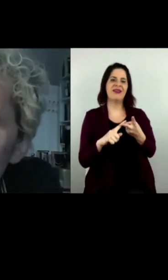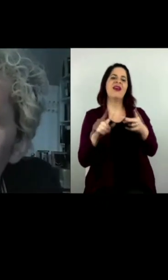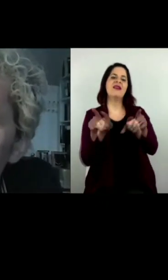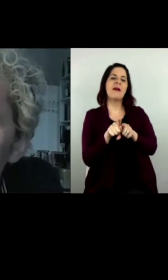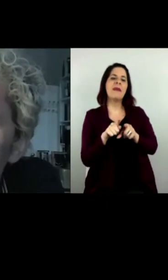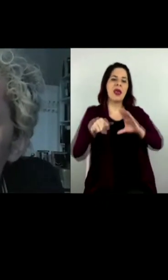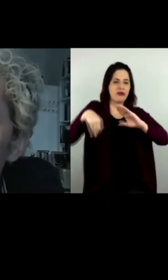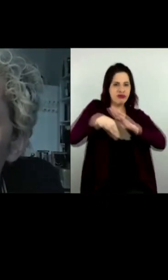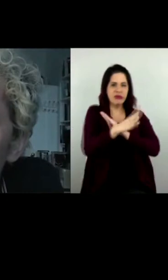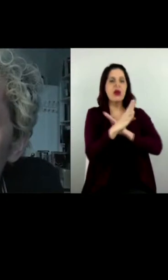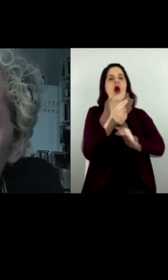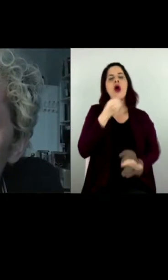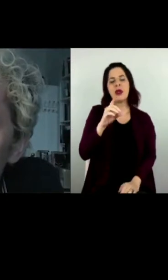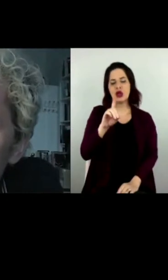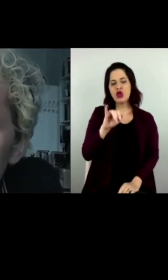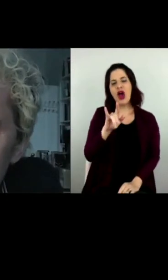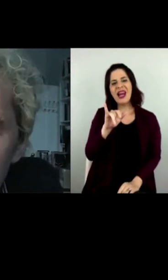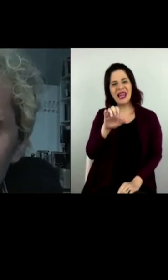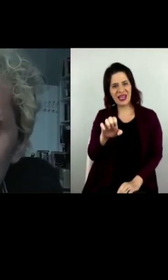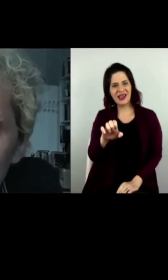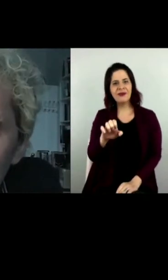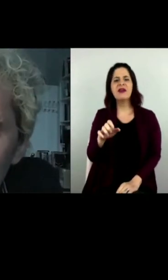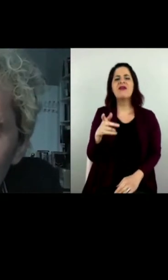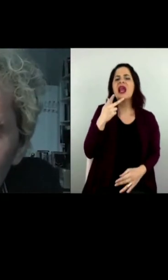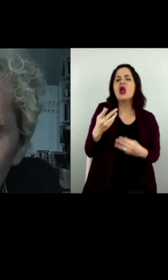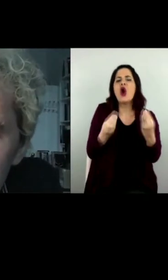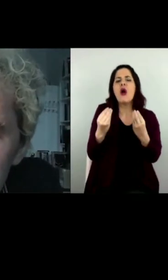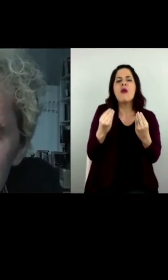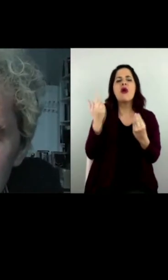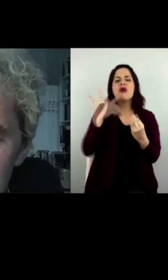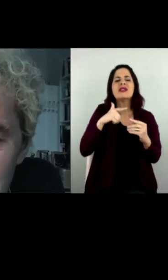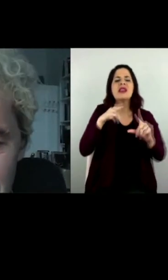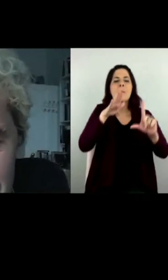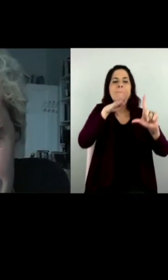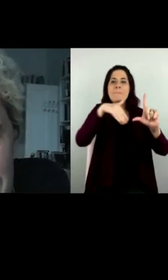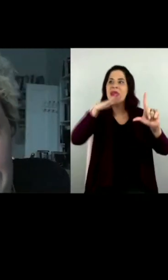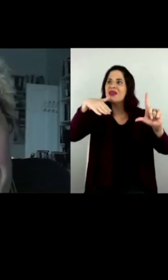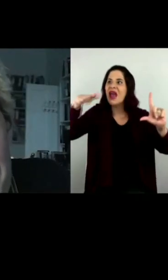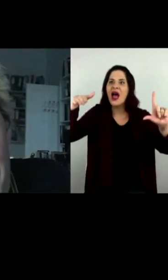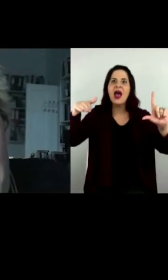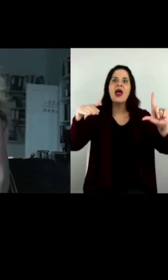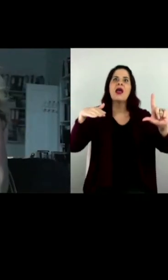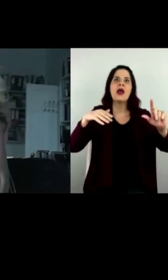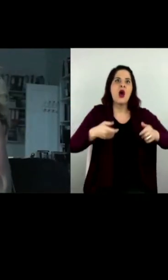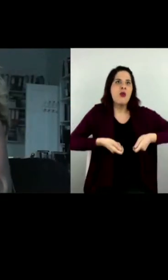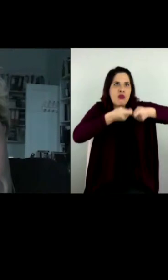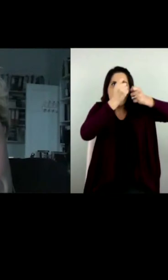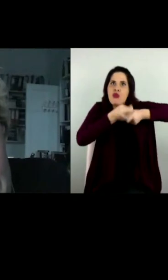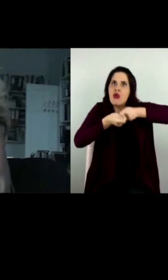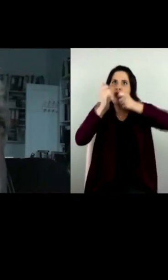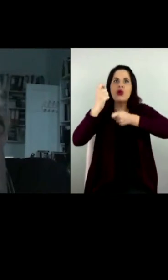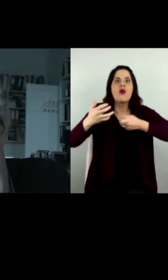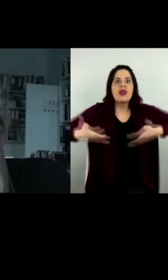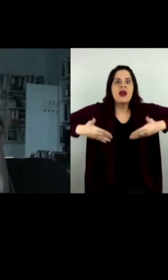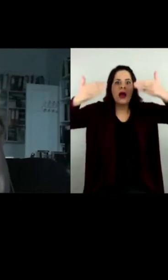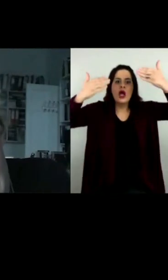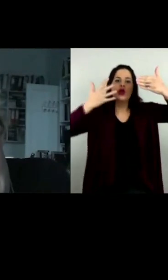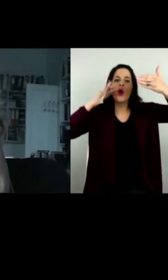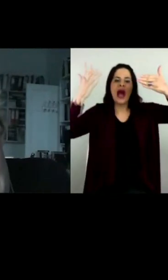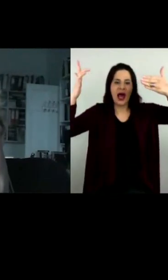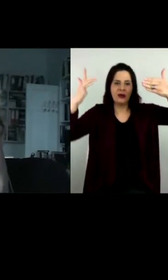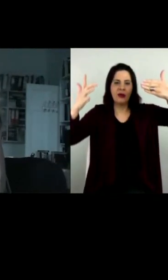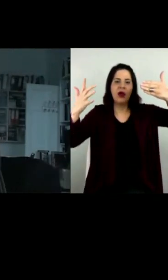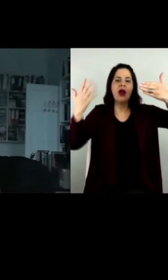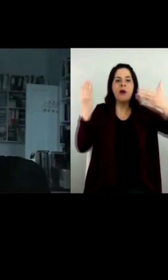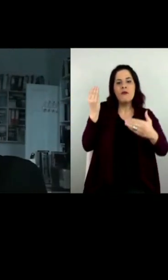some of this film. And I said, why don't we paint a wall gold and have Helena Berin walk in front